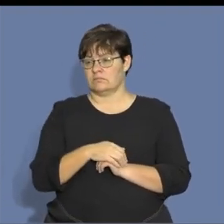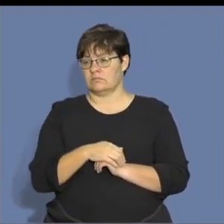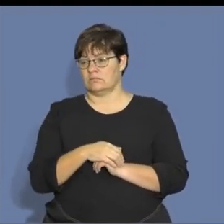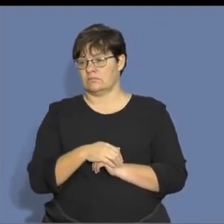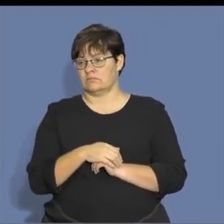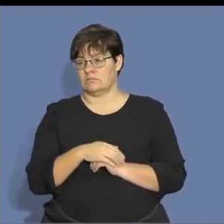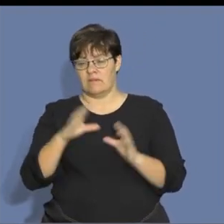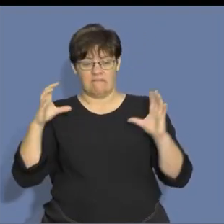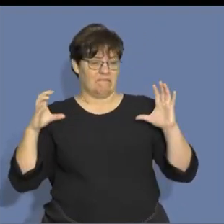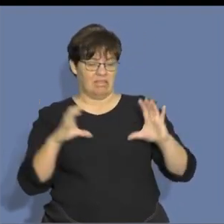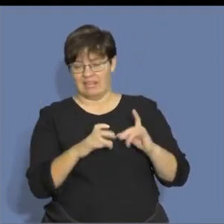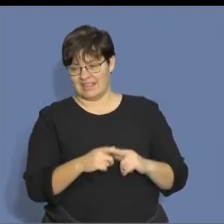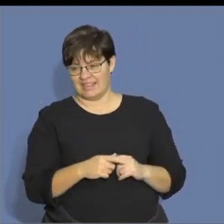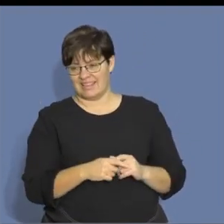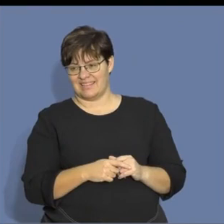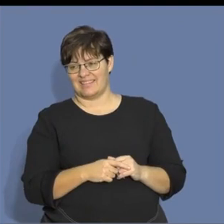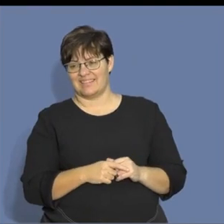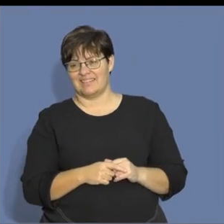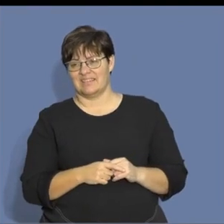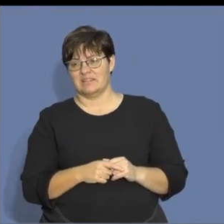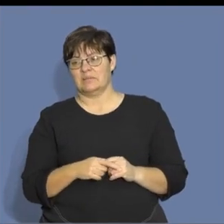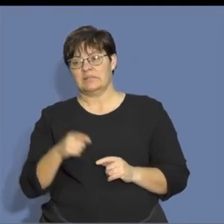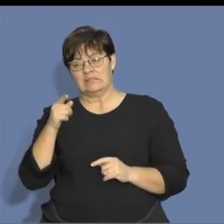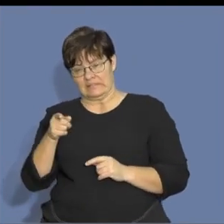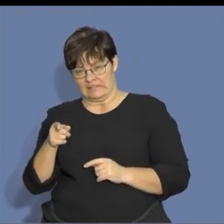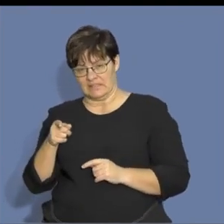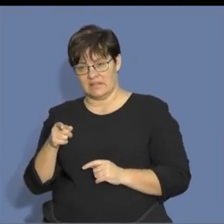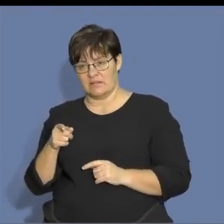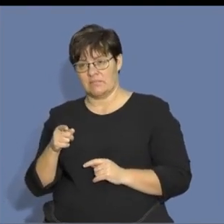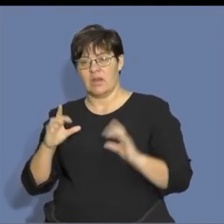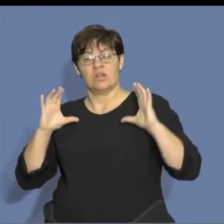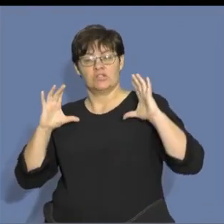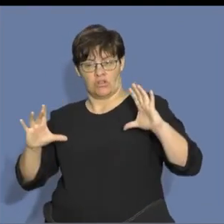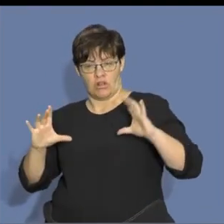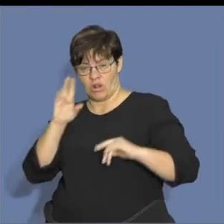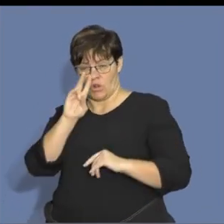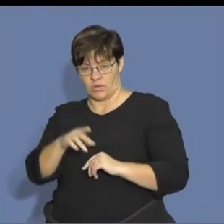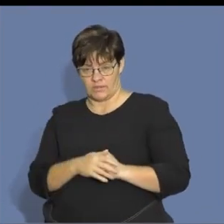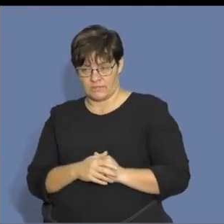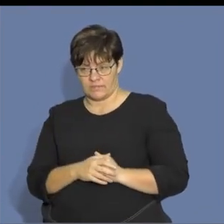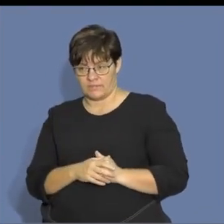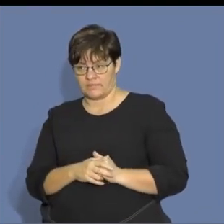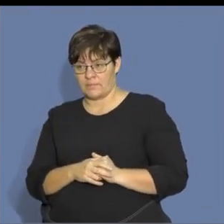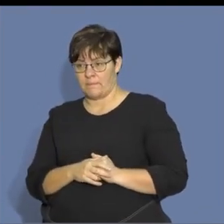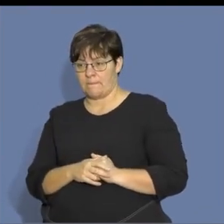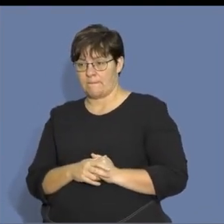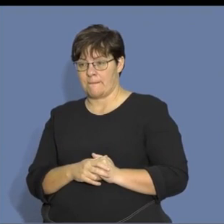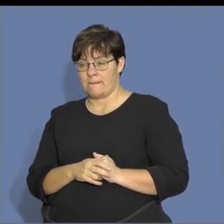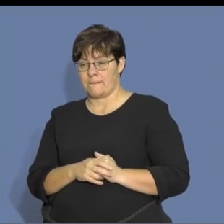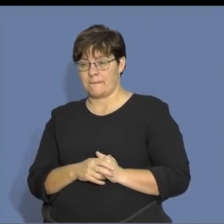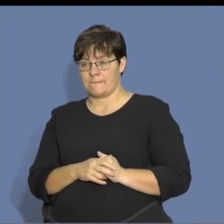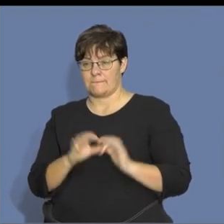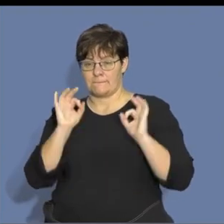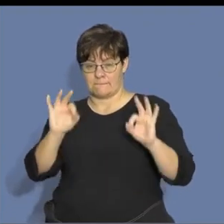I can't fit it in at the bottom of the screen, but that is what my circle is going to look like.